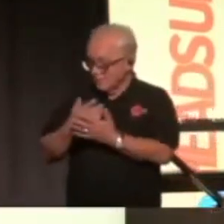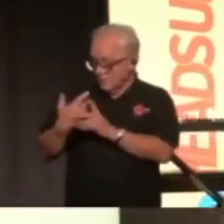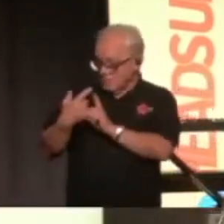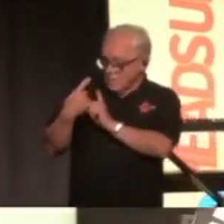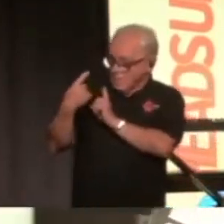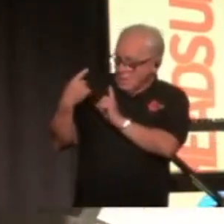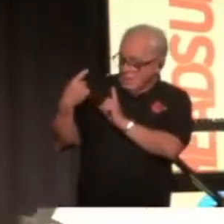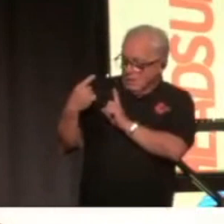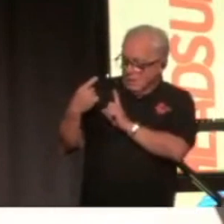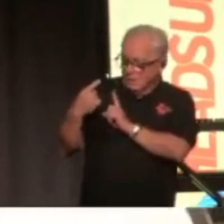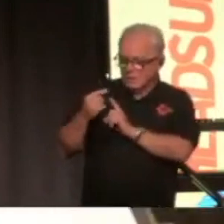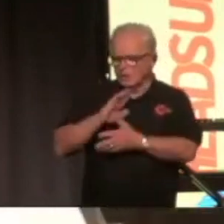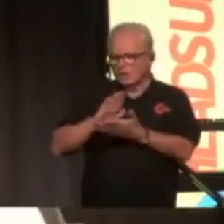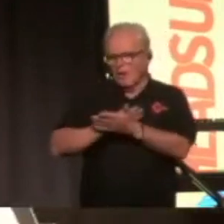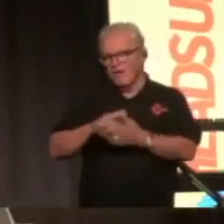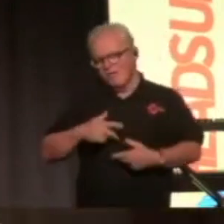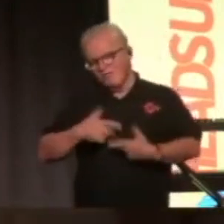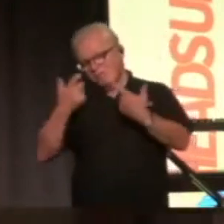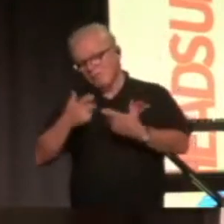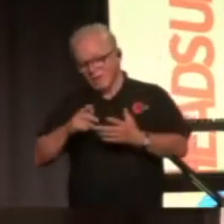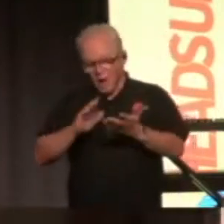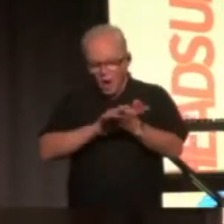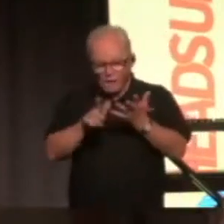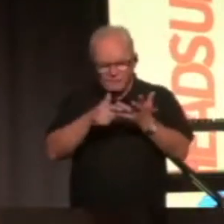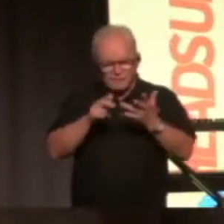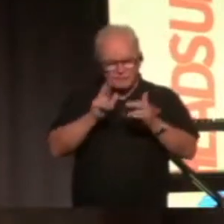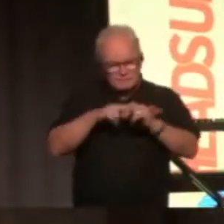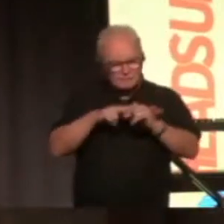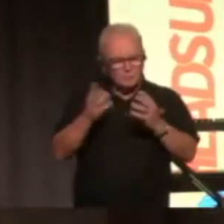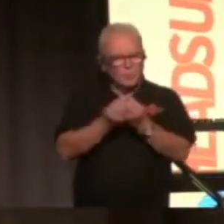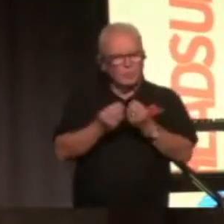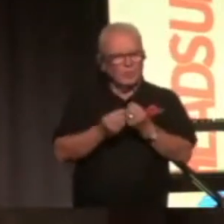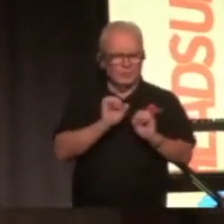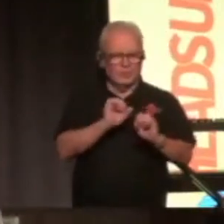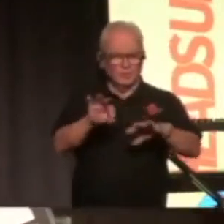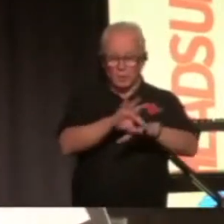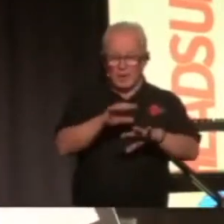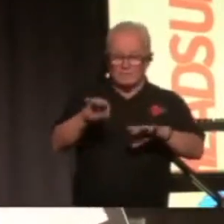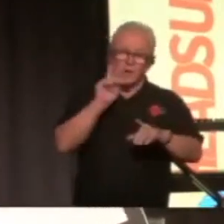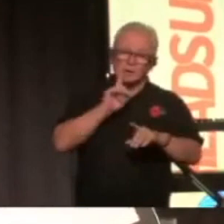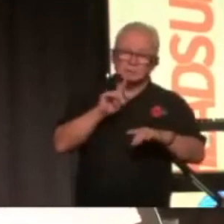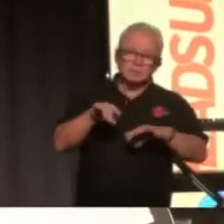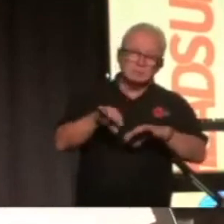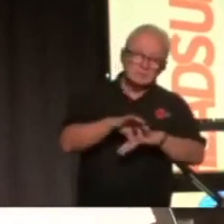Okay, not with your spouse. Hands up, who've huffed with God? Yeah.